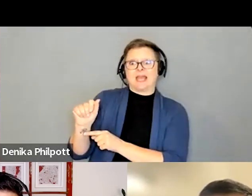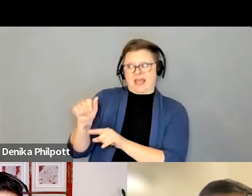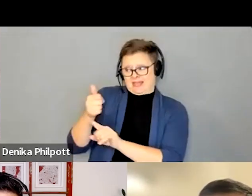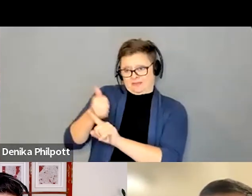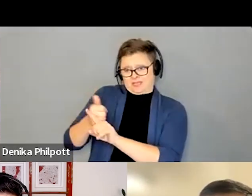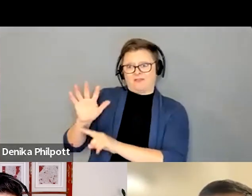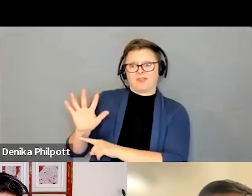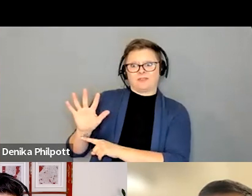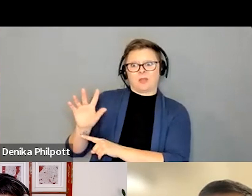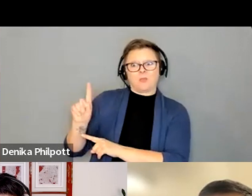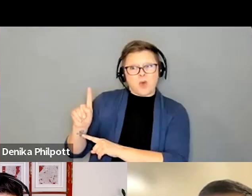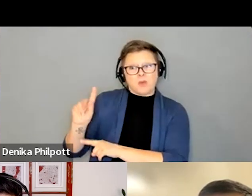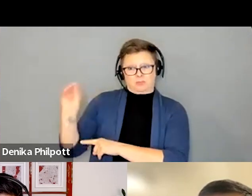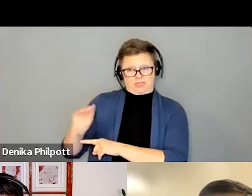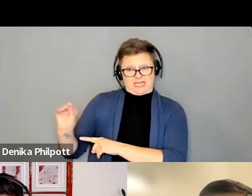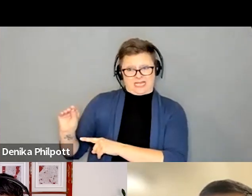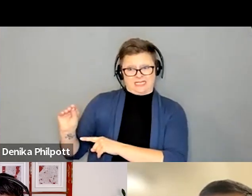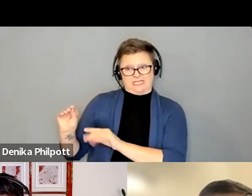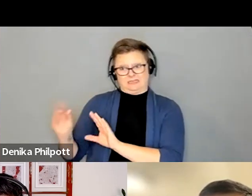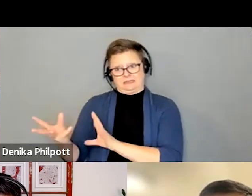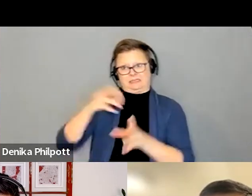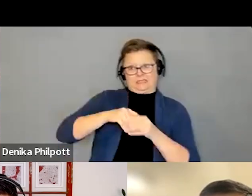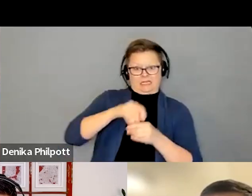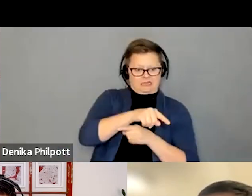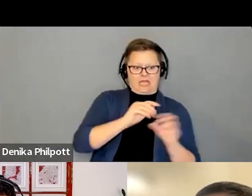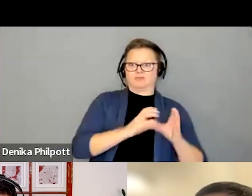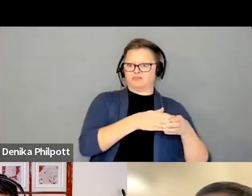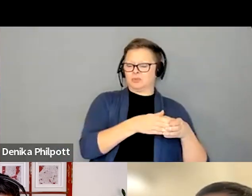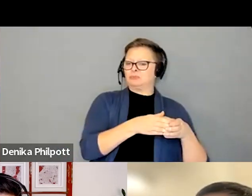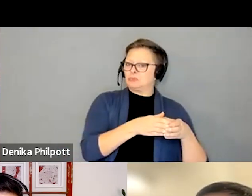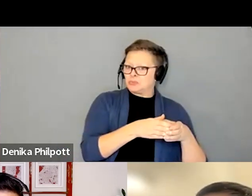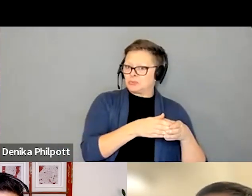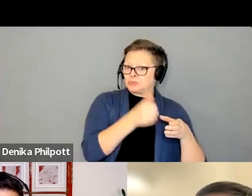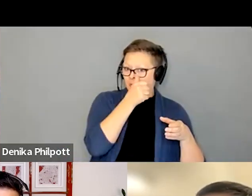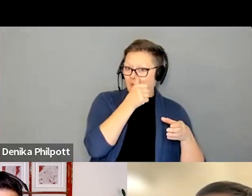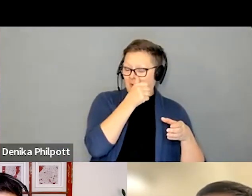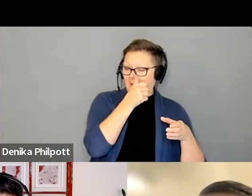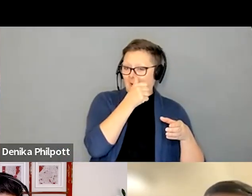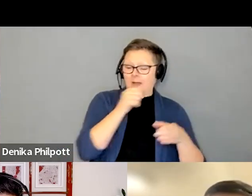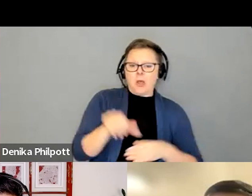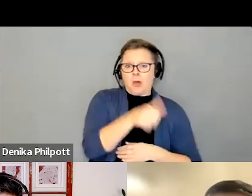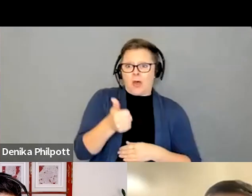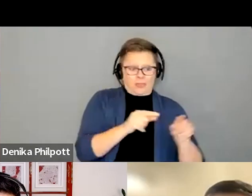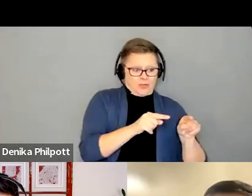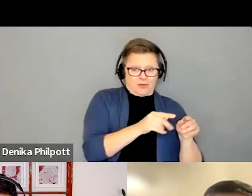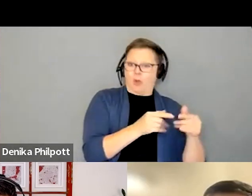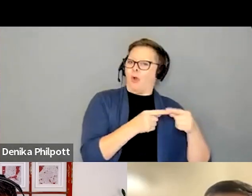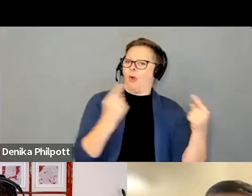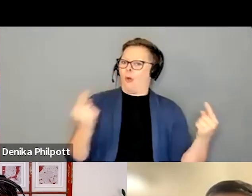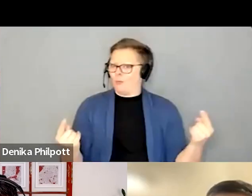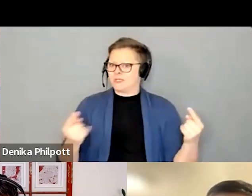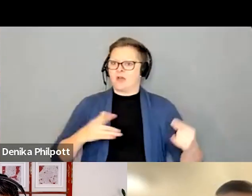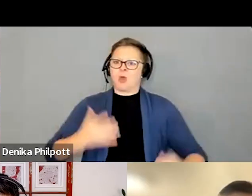are bottom rungers. The other major finding was related to feeling fulfilled, to